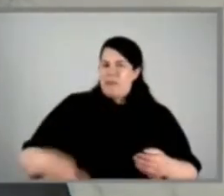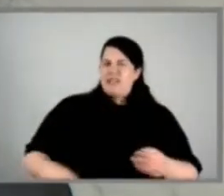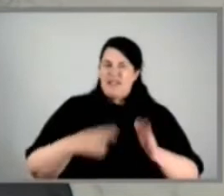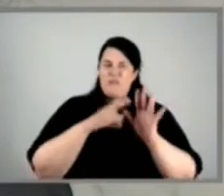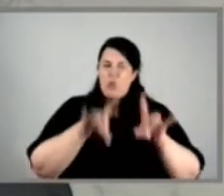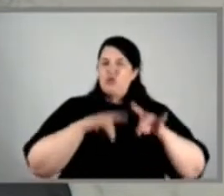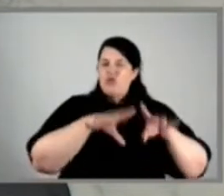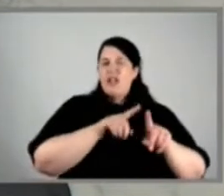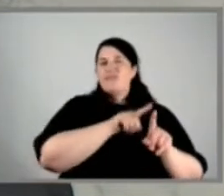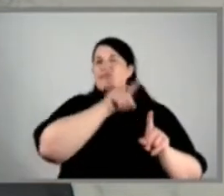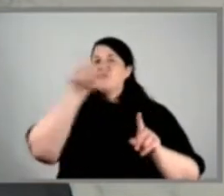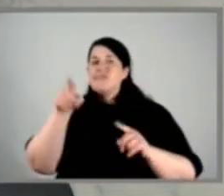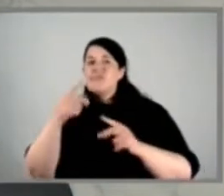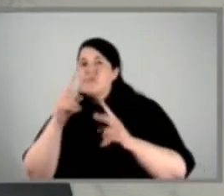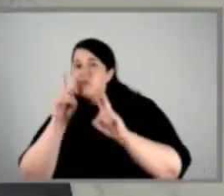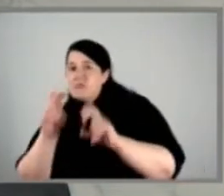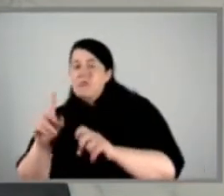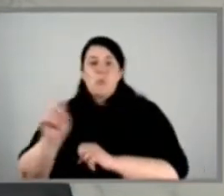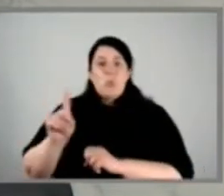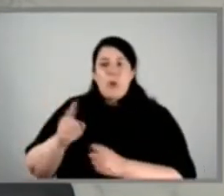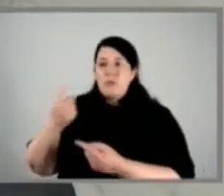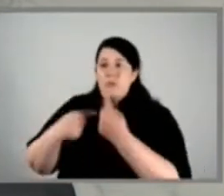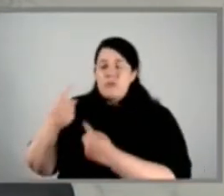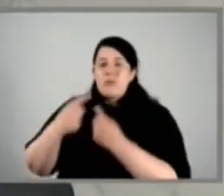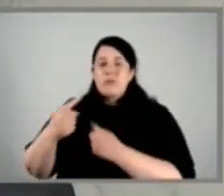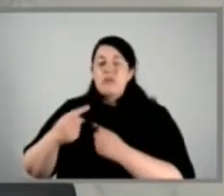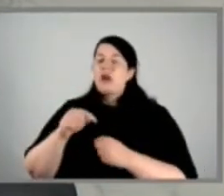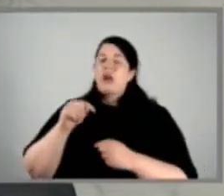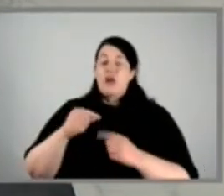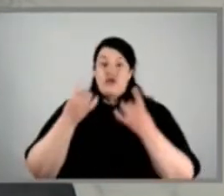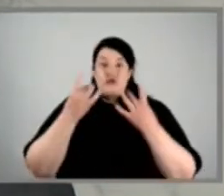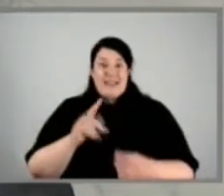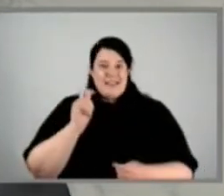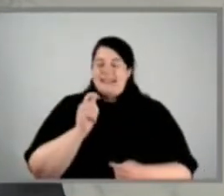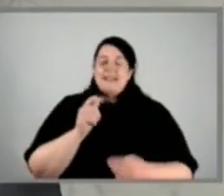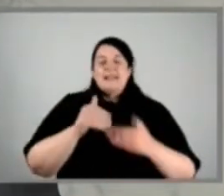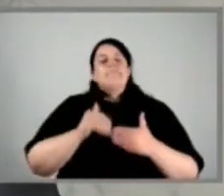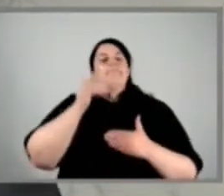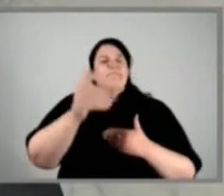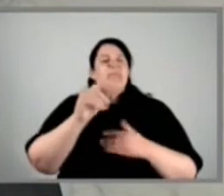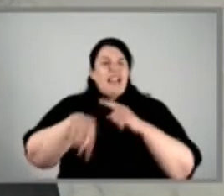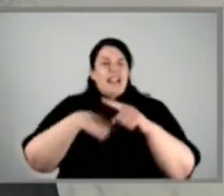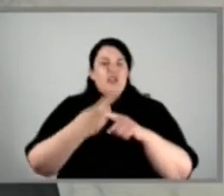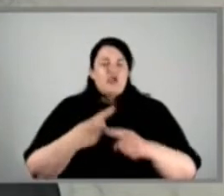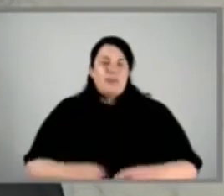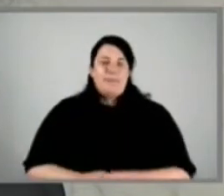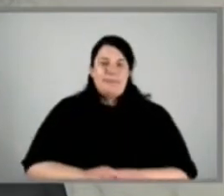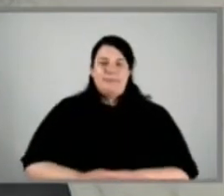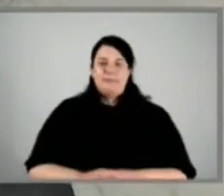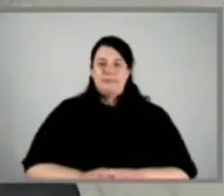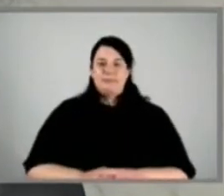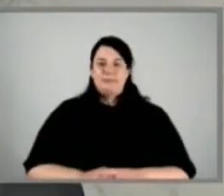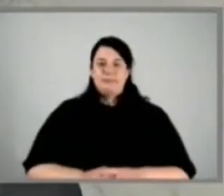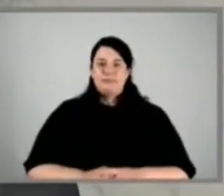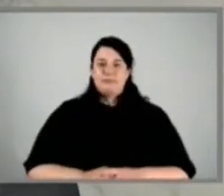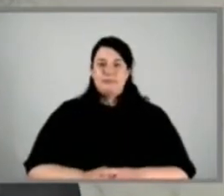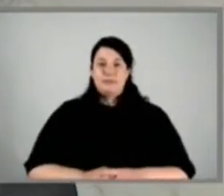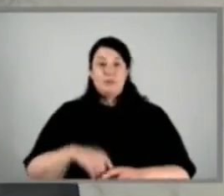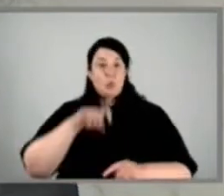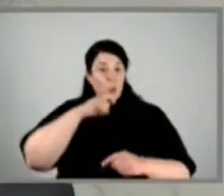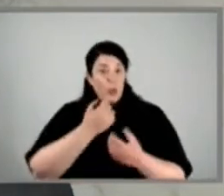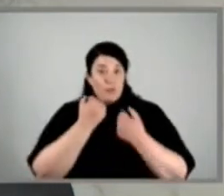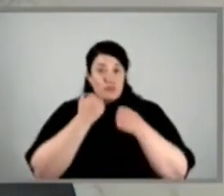advances as well, but they will be later in the year when we get those available. The key question is, will they protect against transmission or